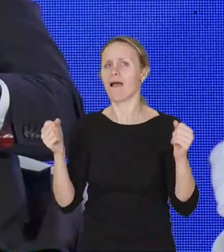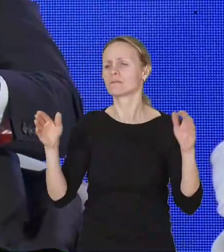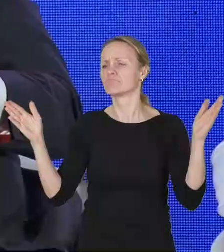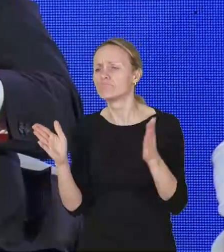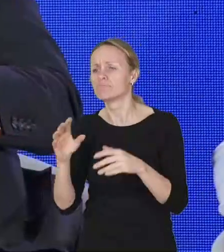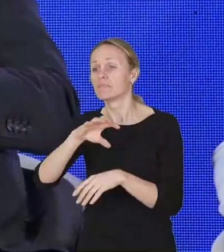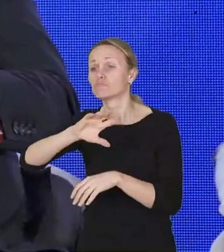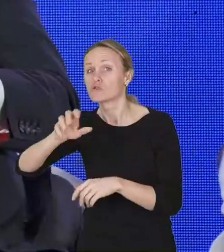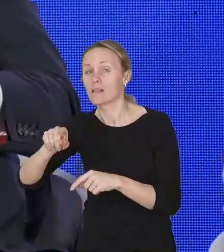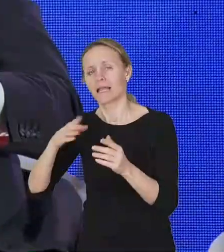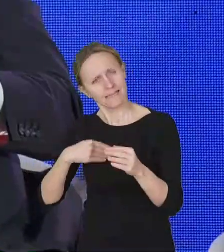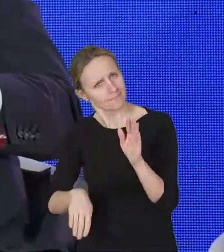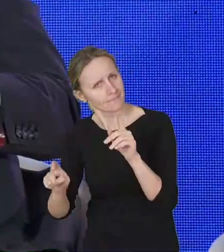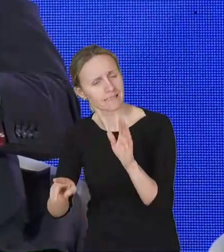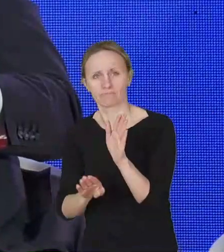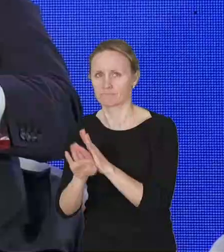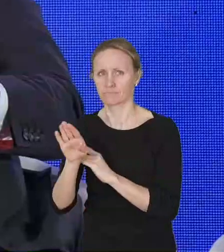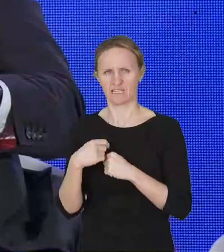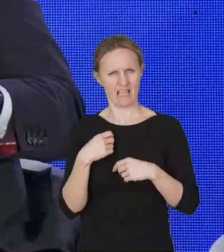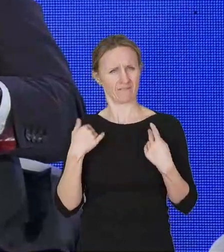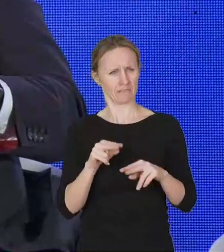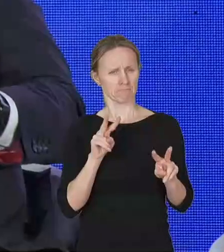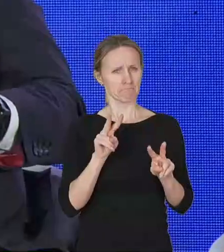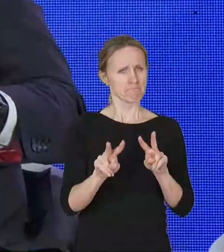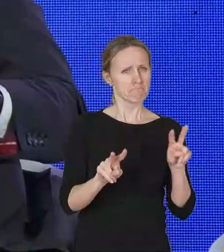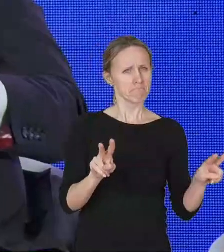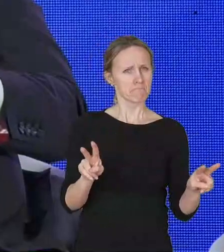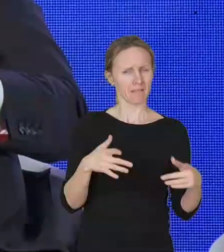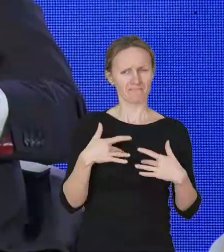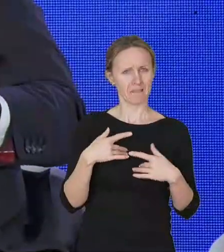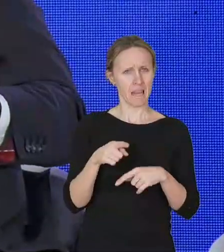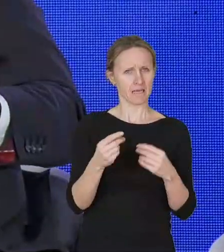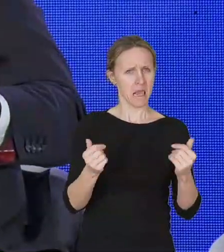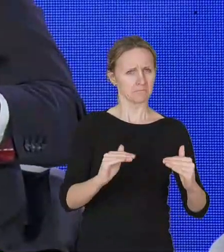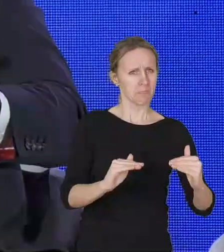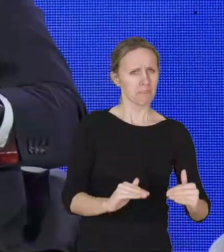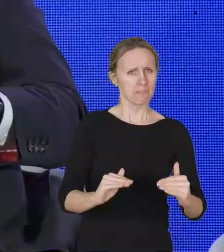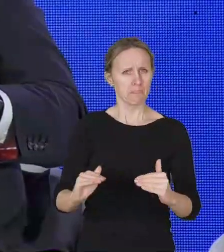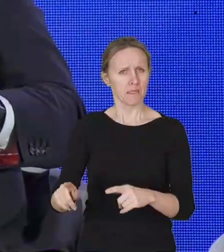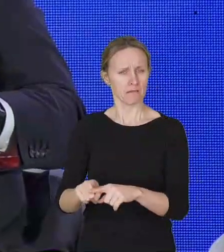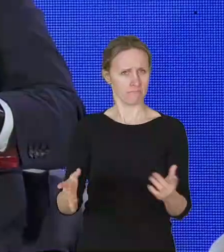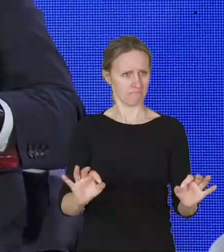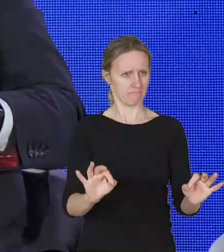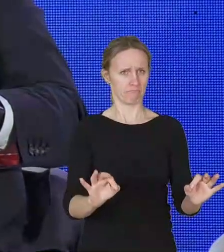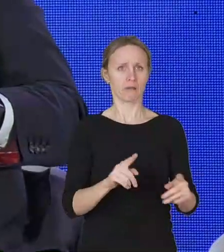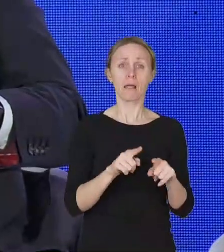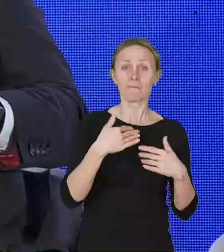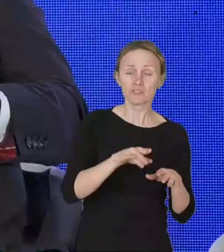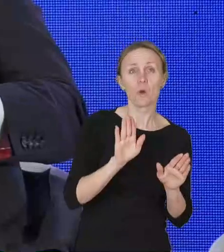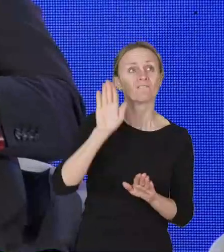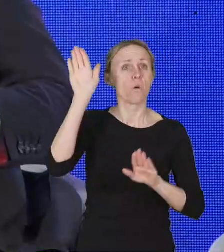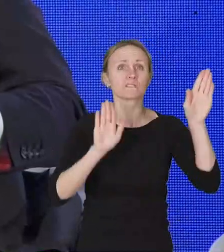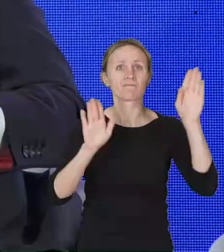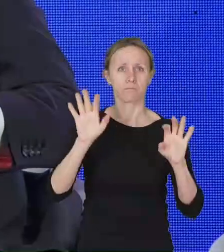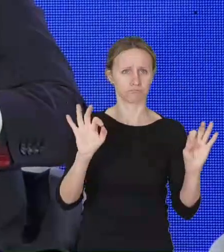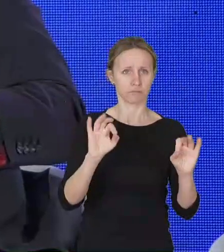Then of course we need to look at business services. These are structural investments which we can do with a